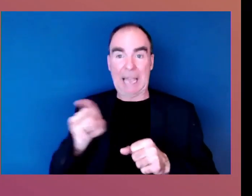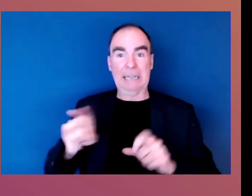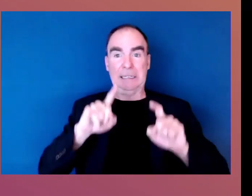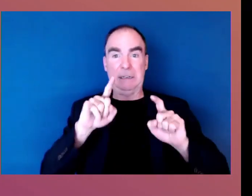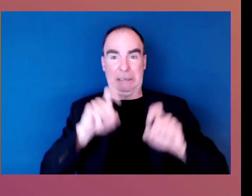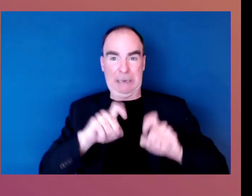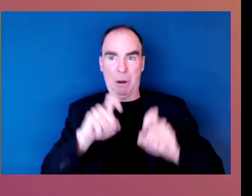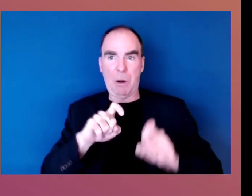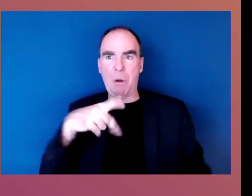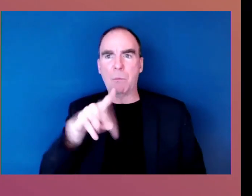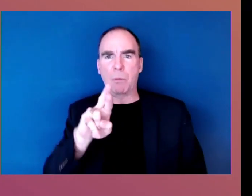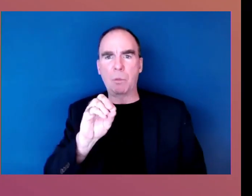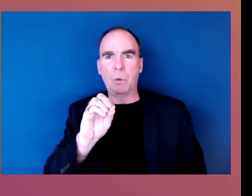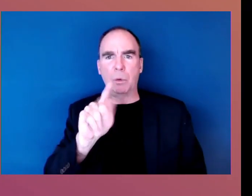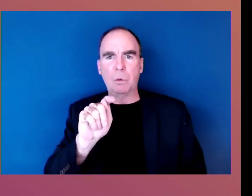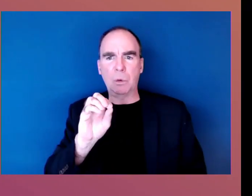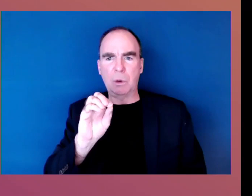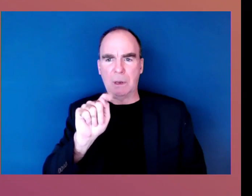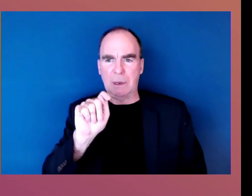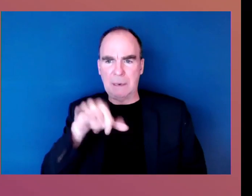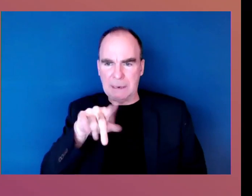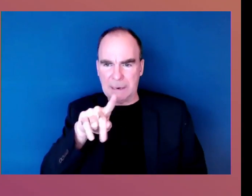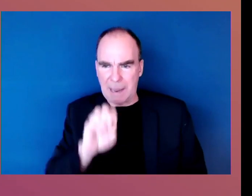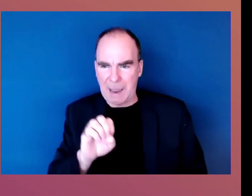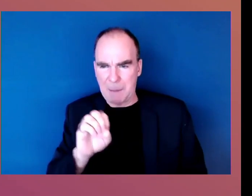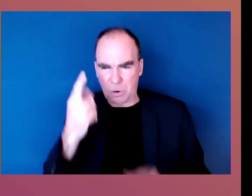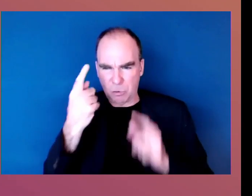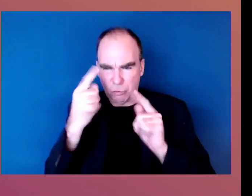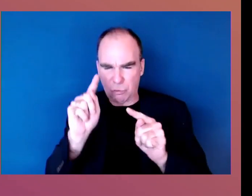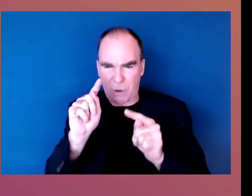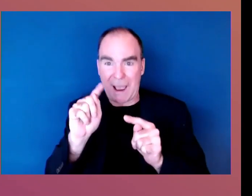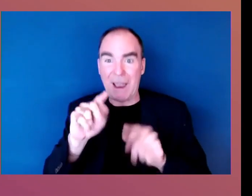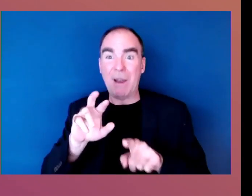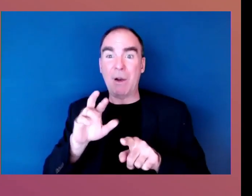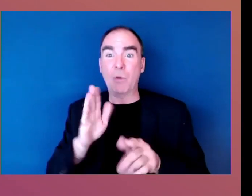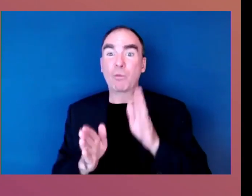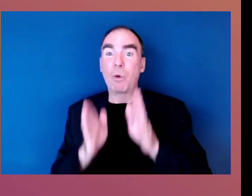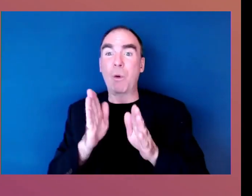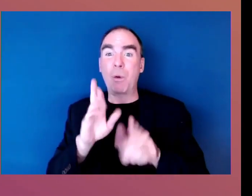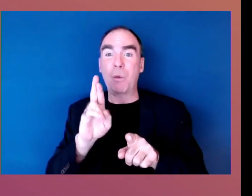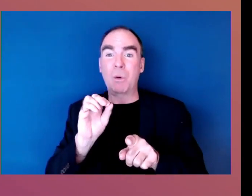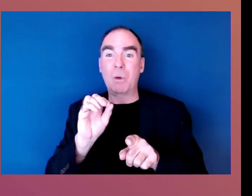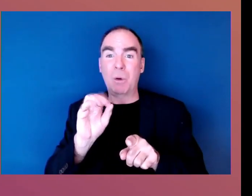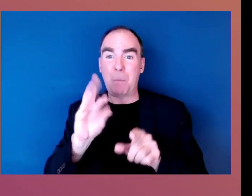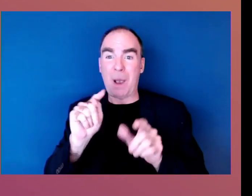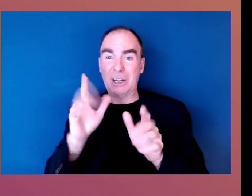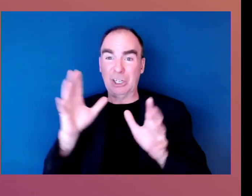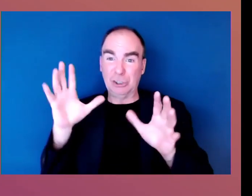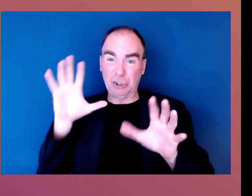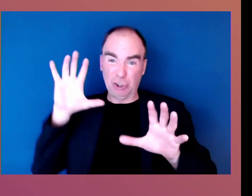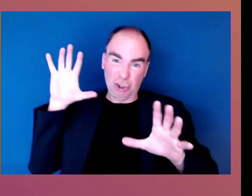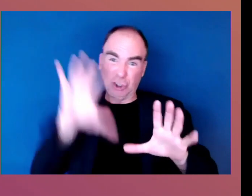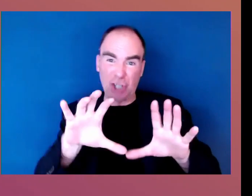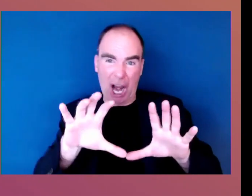and the use of a commercial suitcase. So we can confirm if our idea of the suitcase